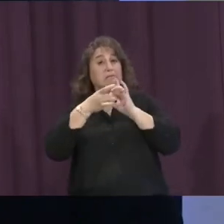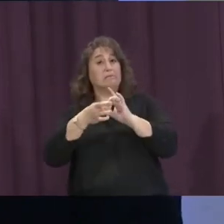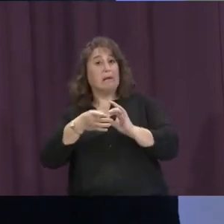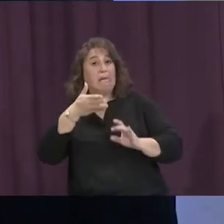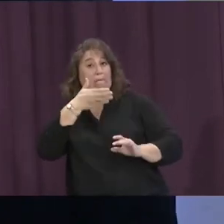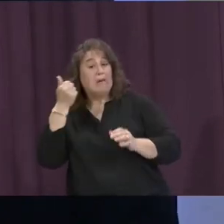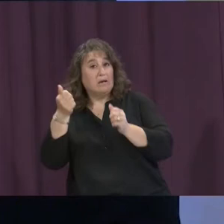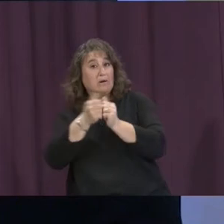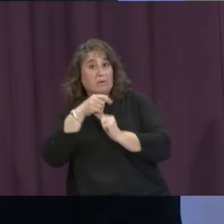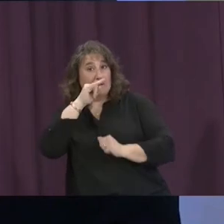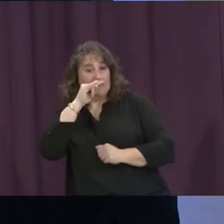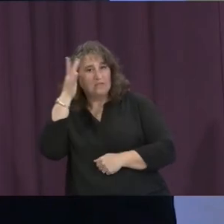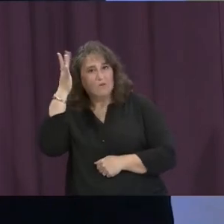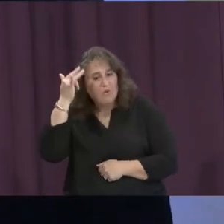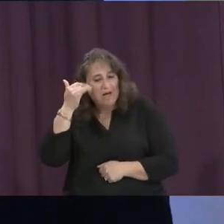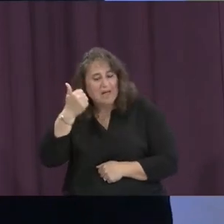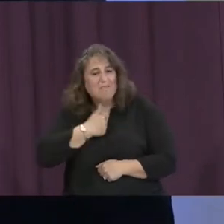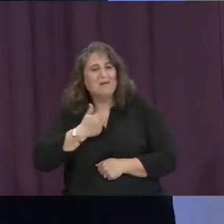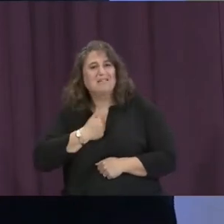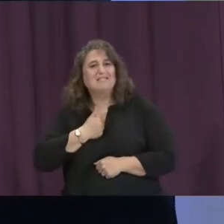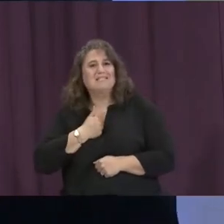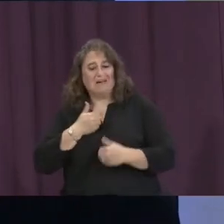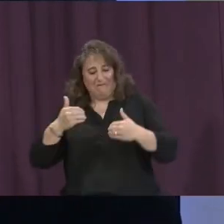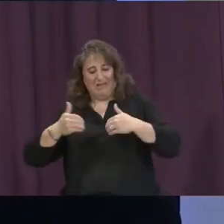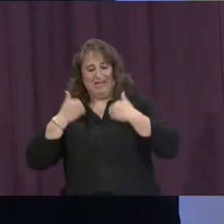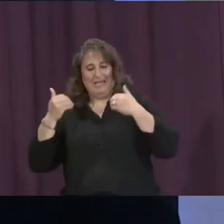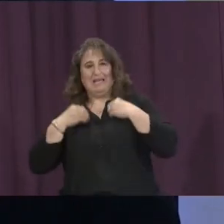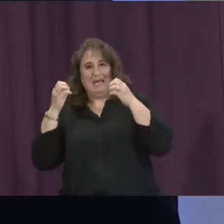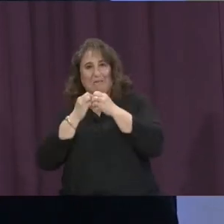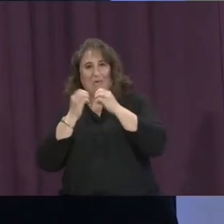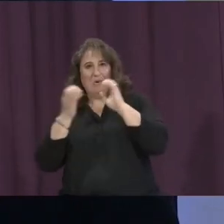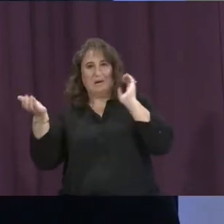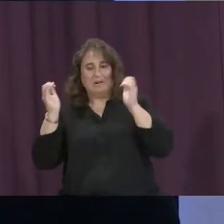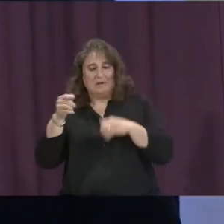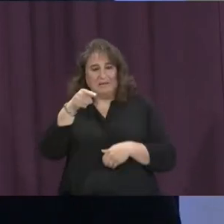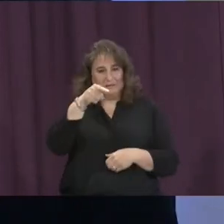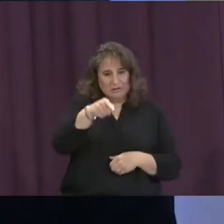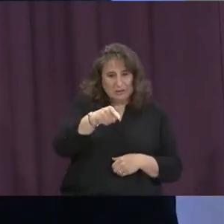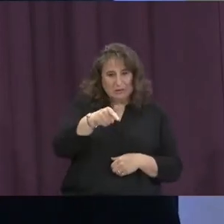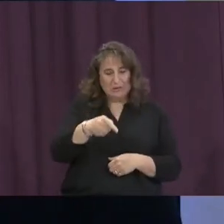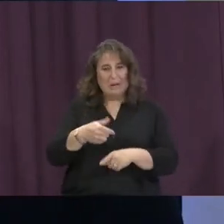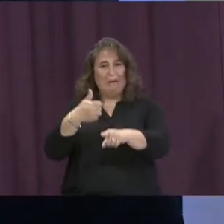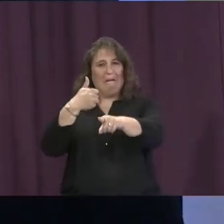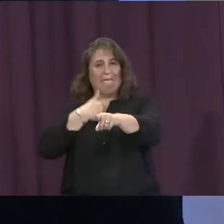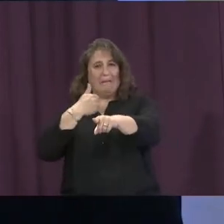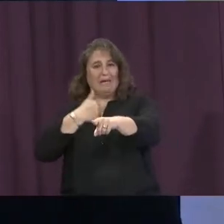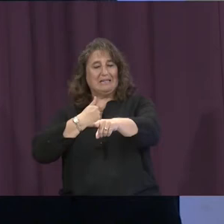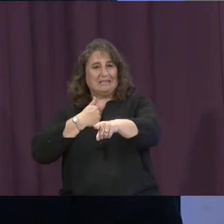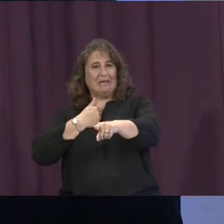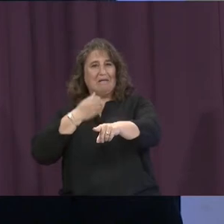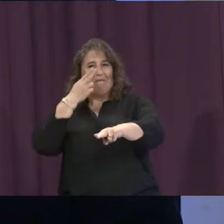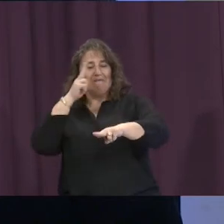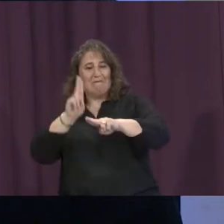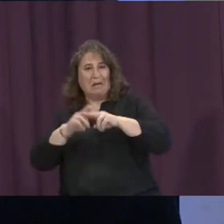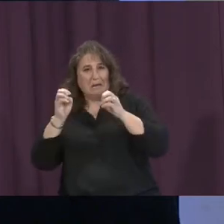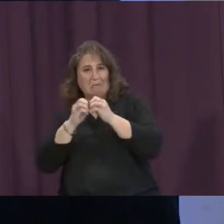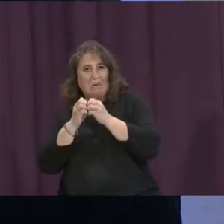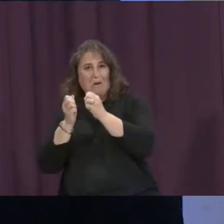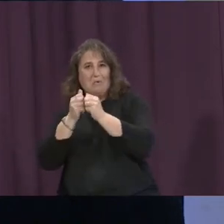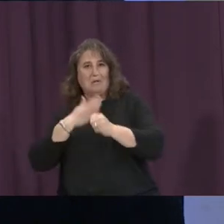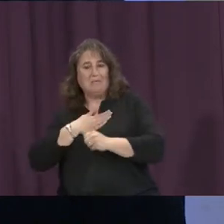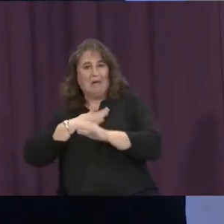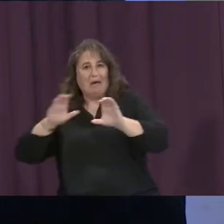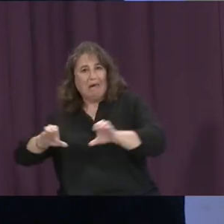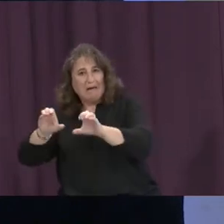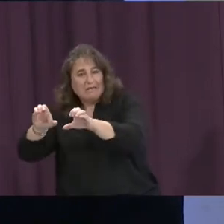I am closer in age to them. So I think that we'll have more fun with the activities that they do with me. And, um,